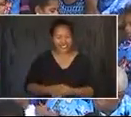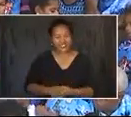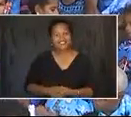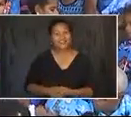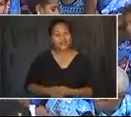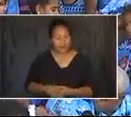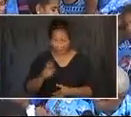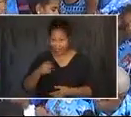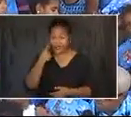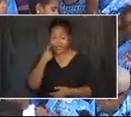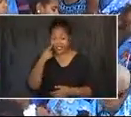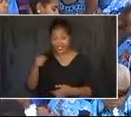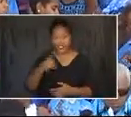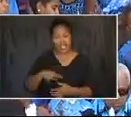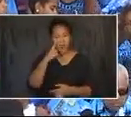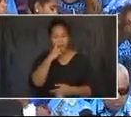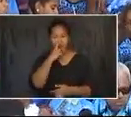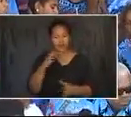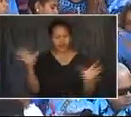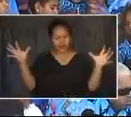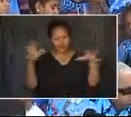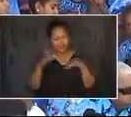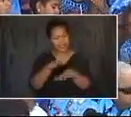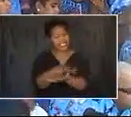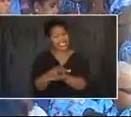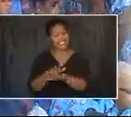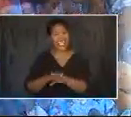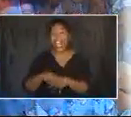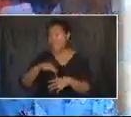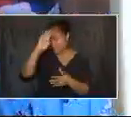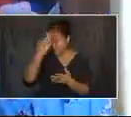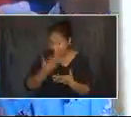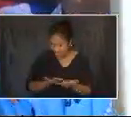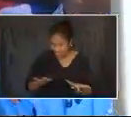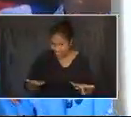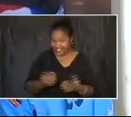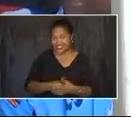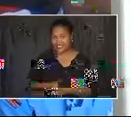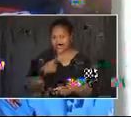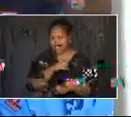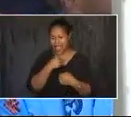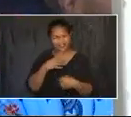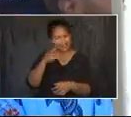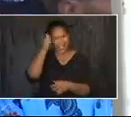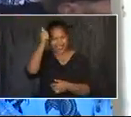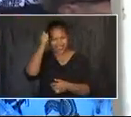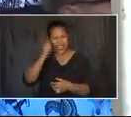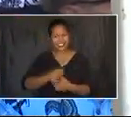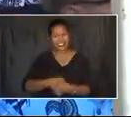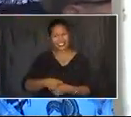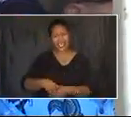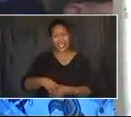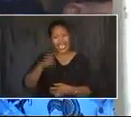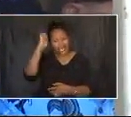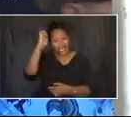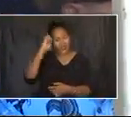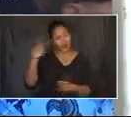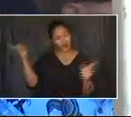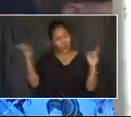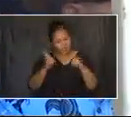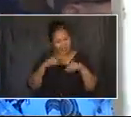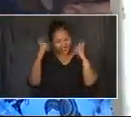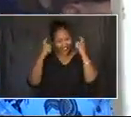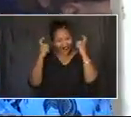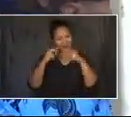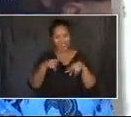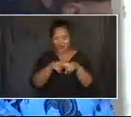ni saraba tongo ri randame tongo na numani tokani ngone buli wa kina be kiba minanga se da kina umbula ena kena mai maru te kina songo ena